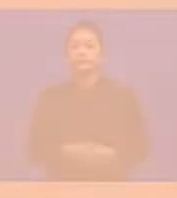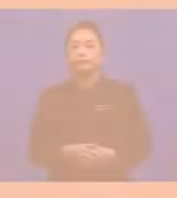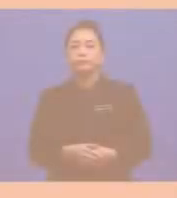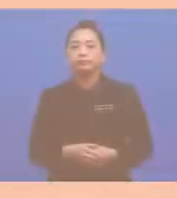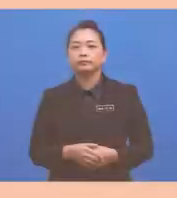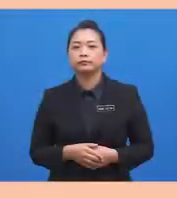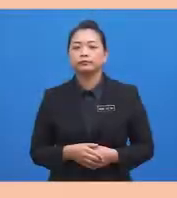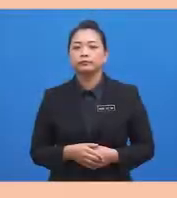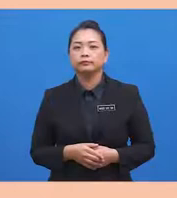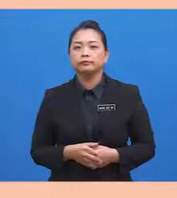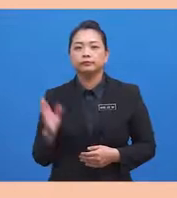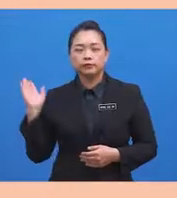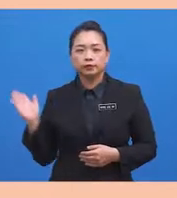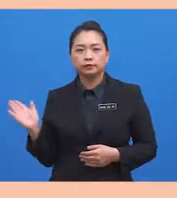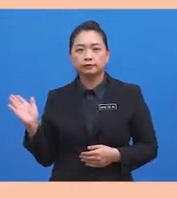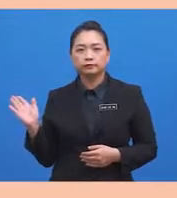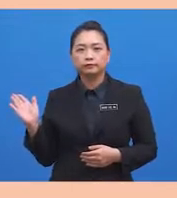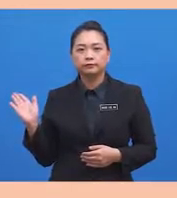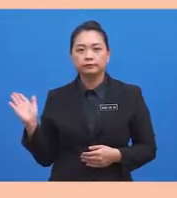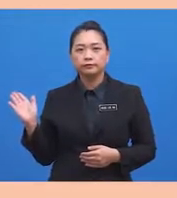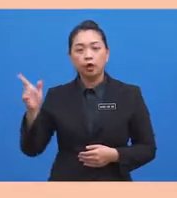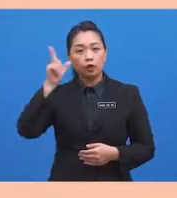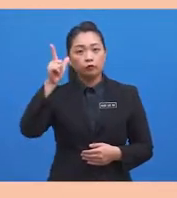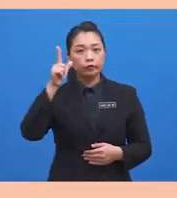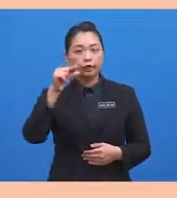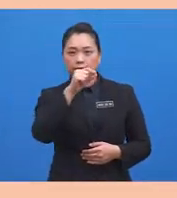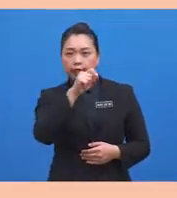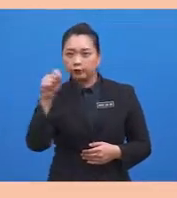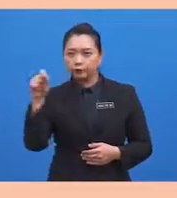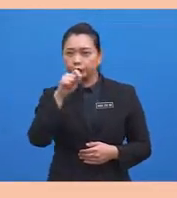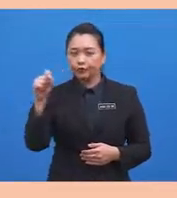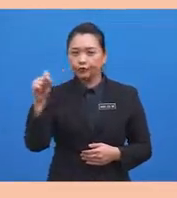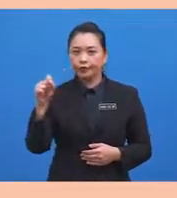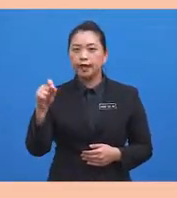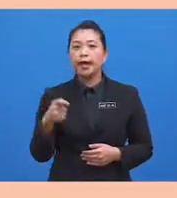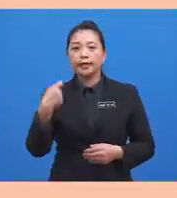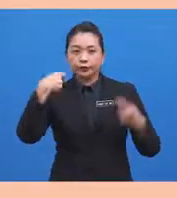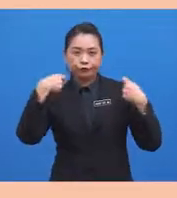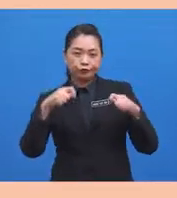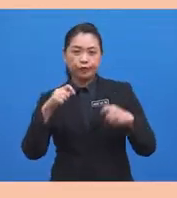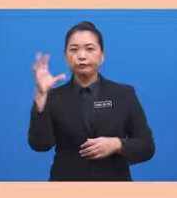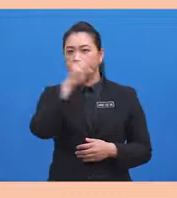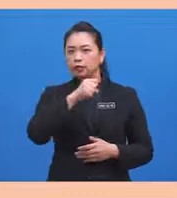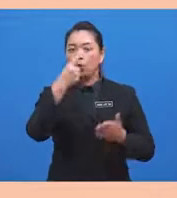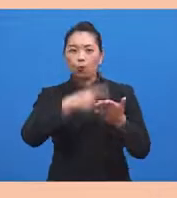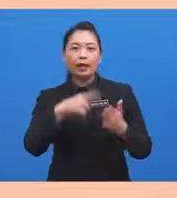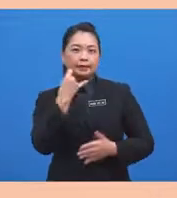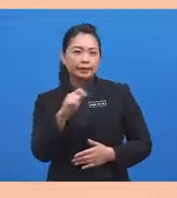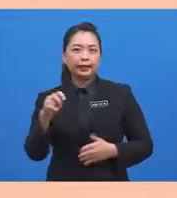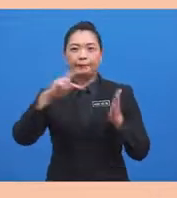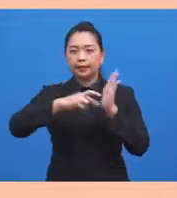Read the rubrics, the instructions, look at the highlighted words in the text and try to guess what they